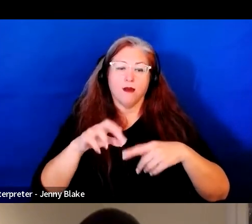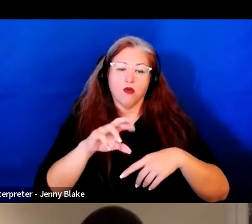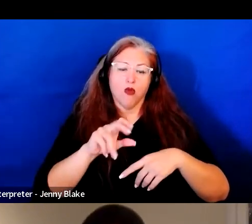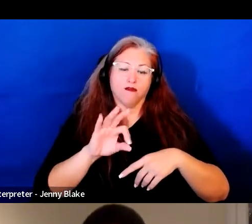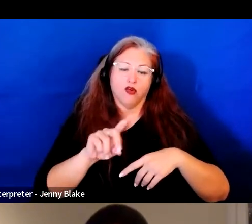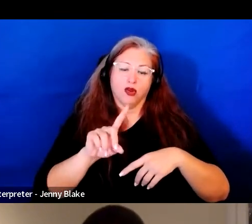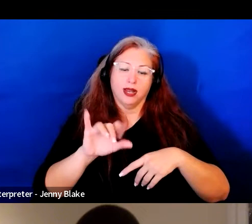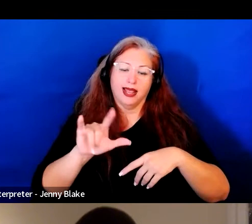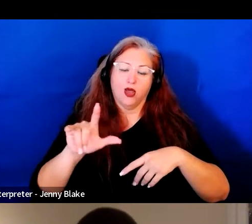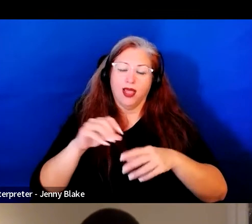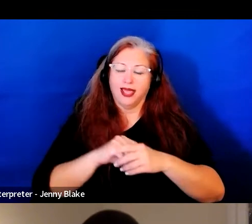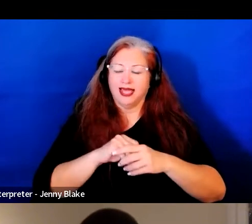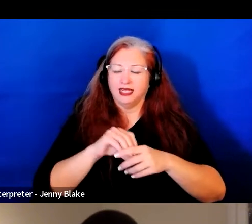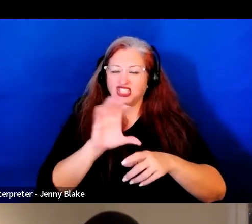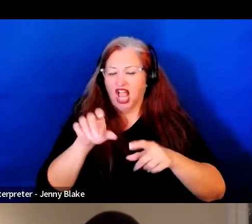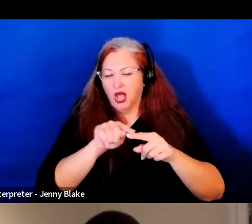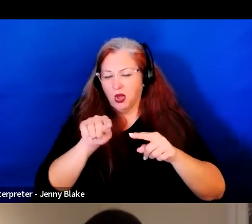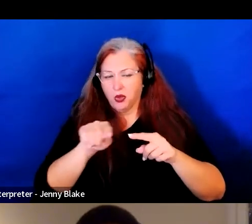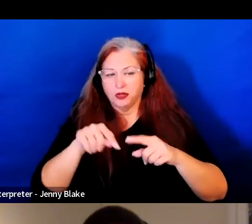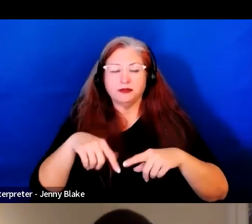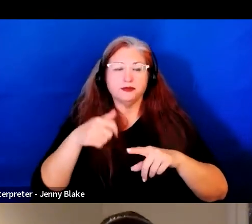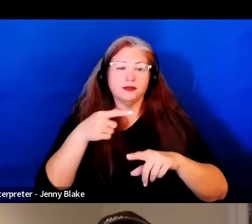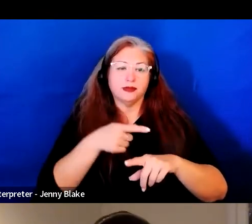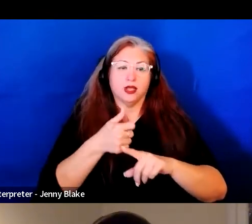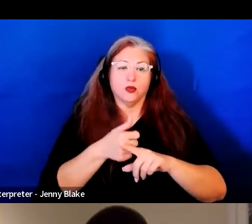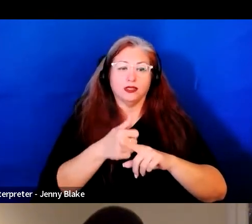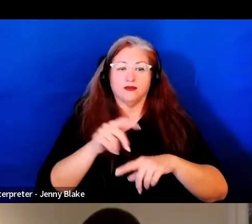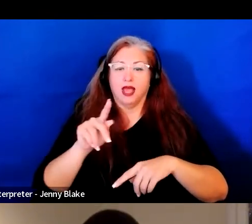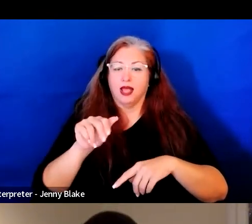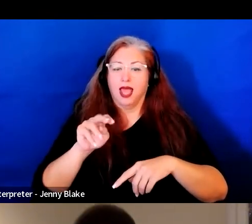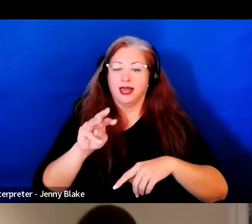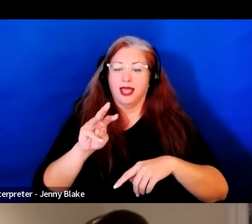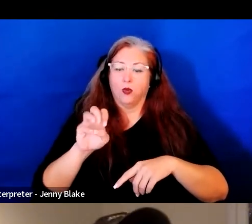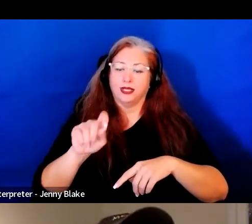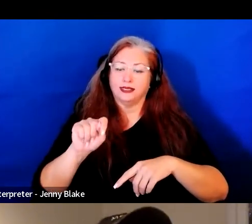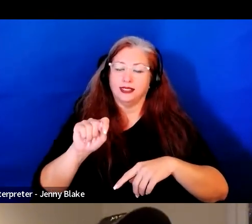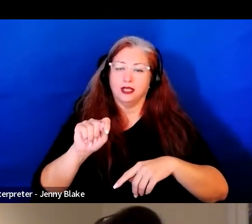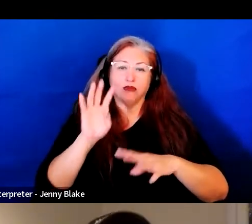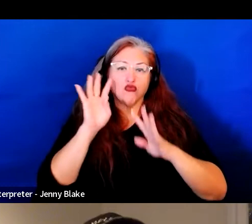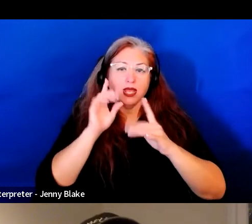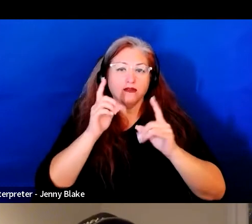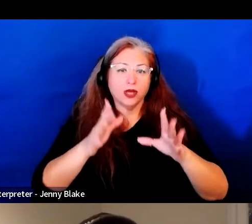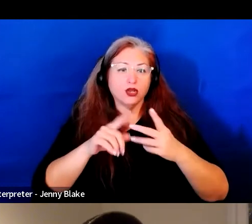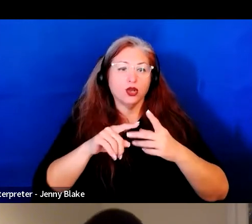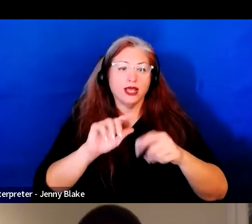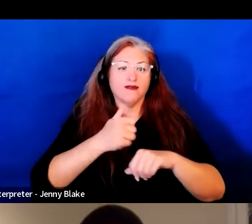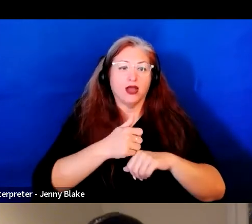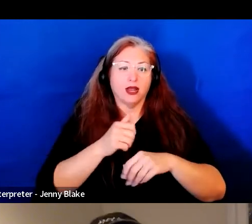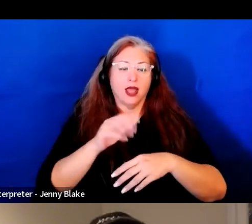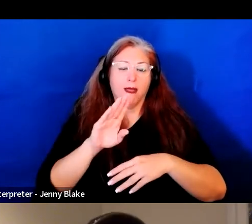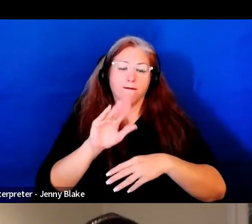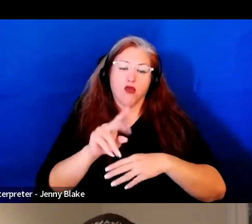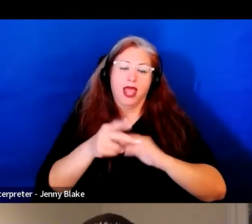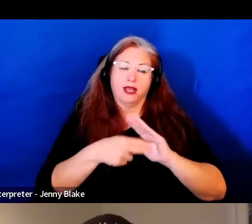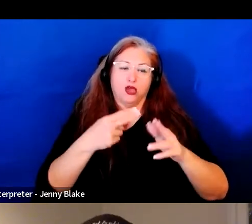Illinois, in the outskirts of Chicago, who was Kanye West's creative director, who founded a brand called Off-White, but